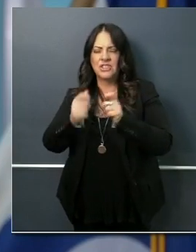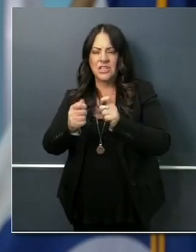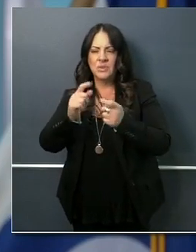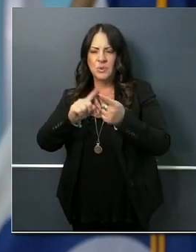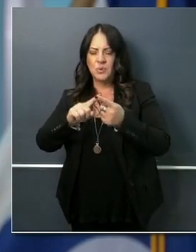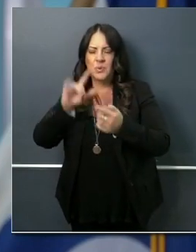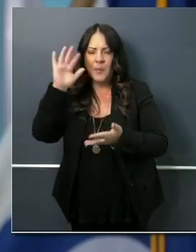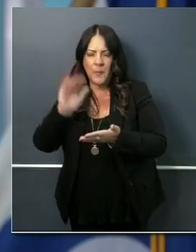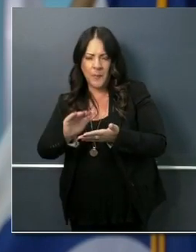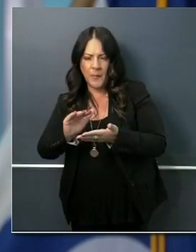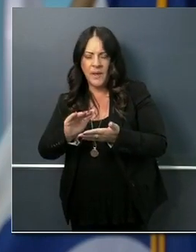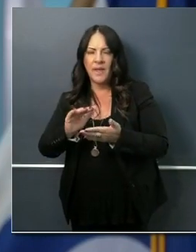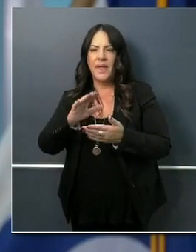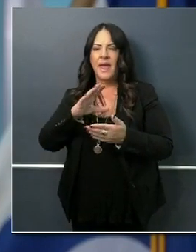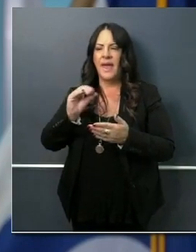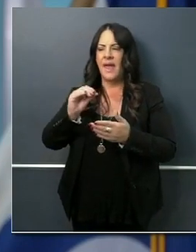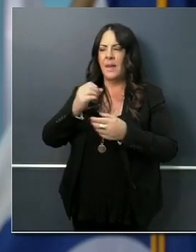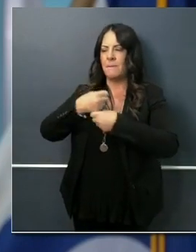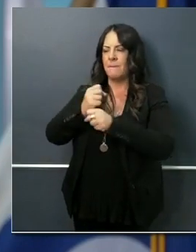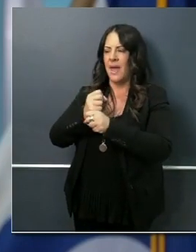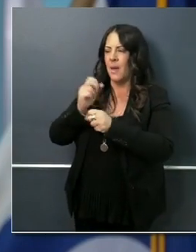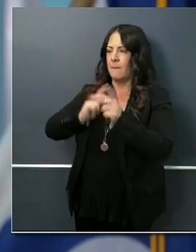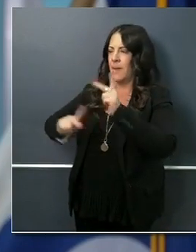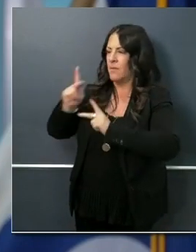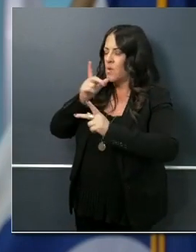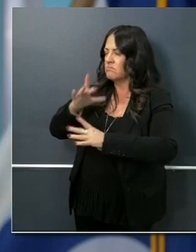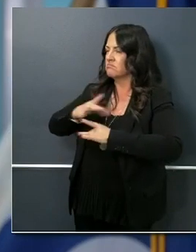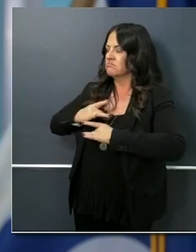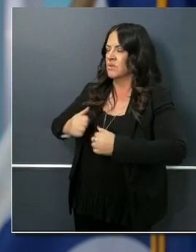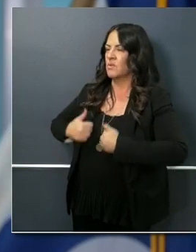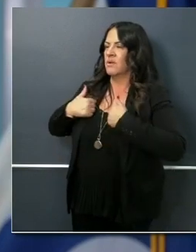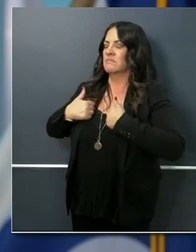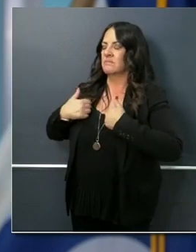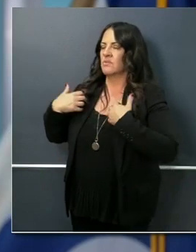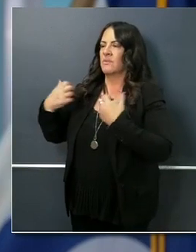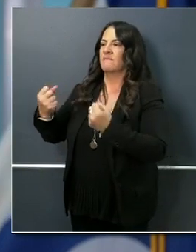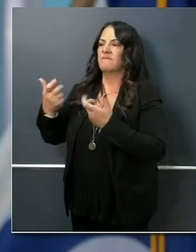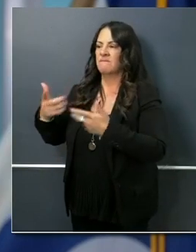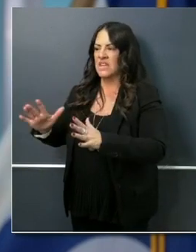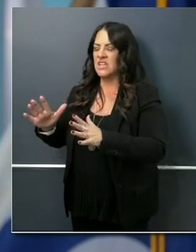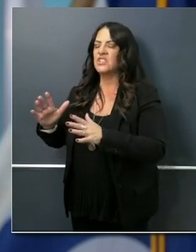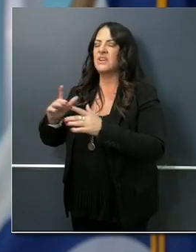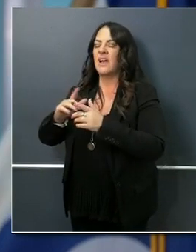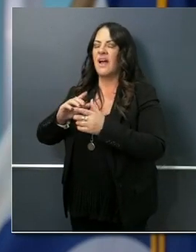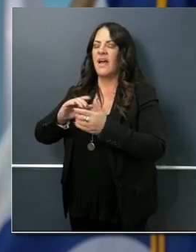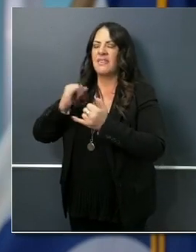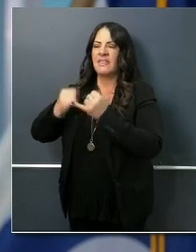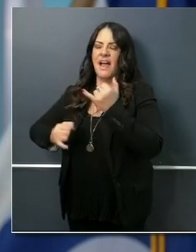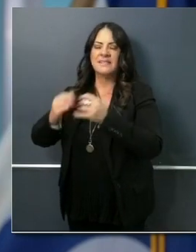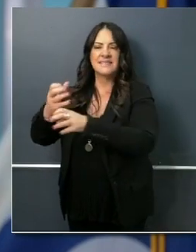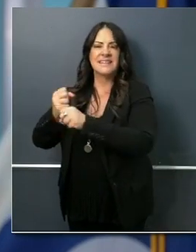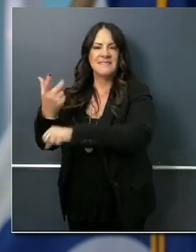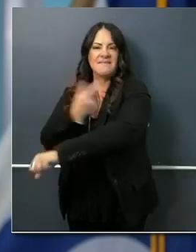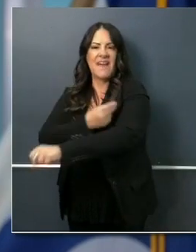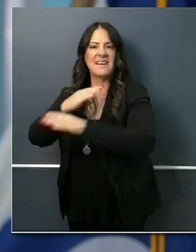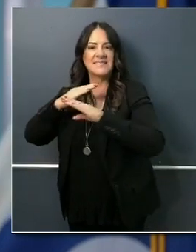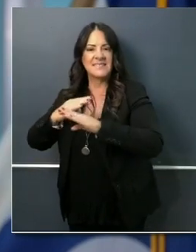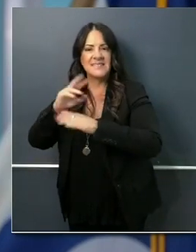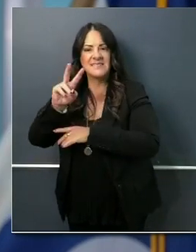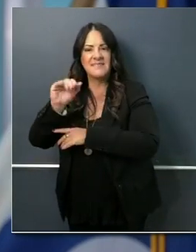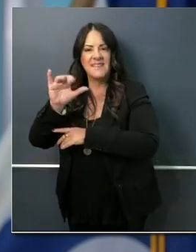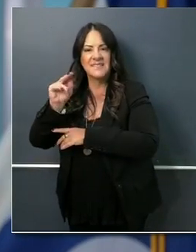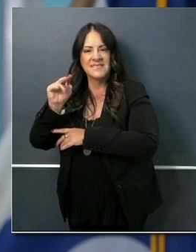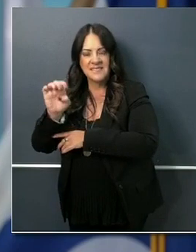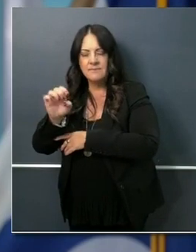treatment and the herd immunity that will get us around the time of a vaccine. And so that will be